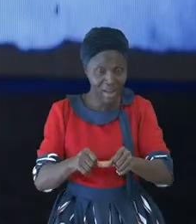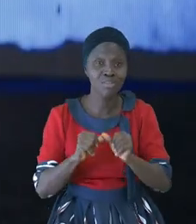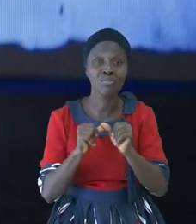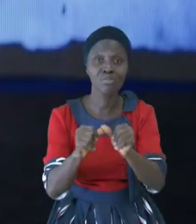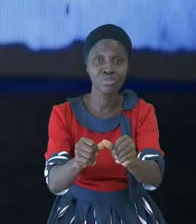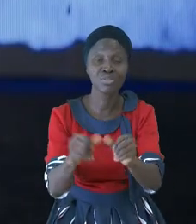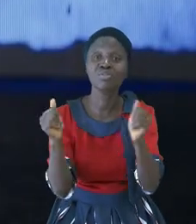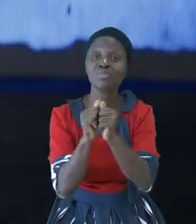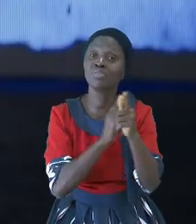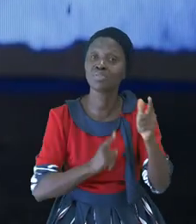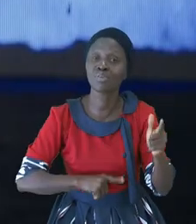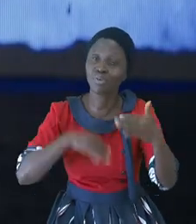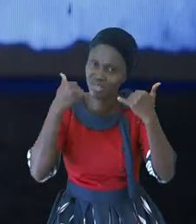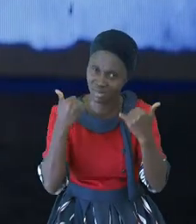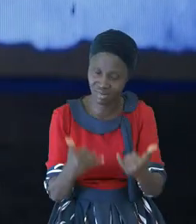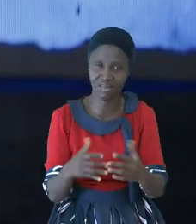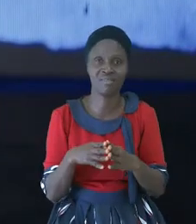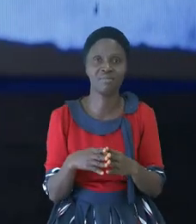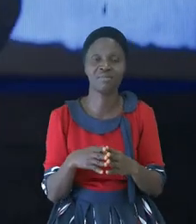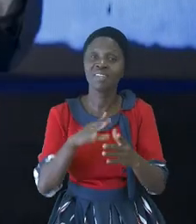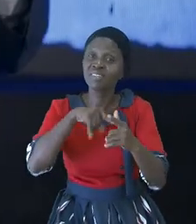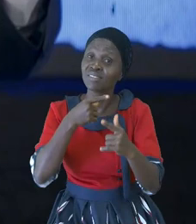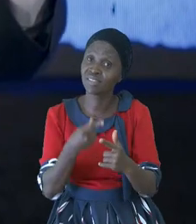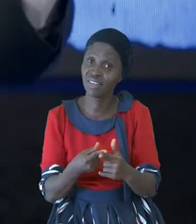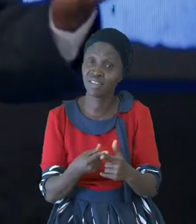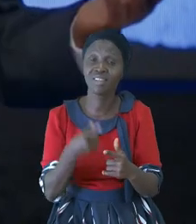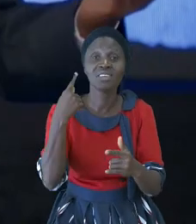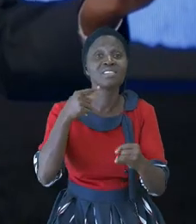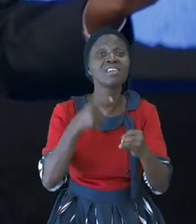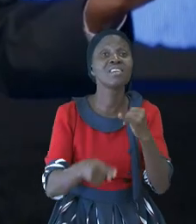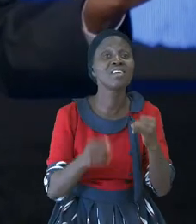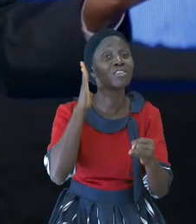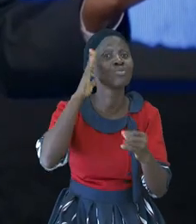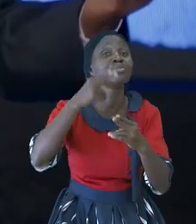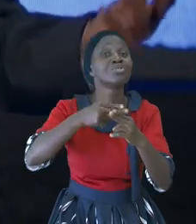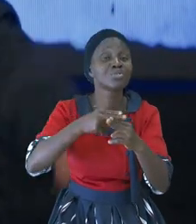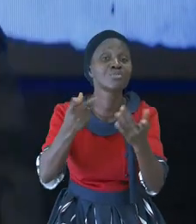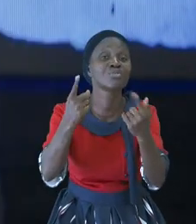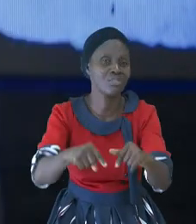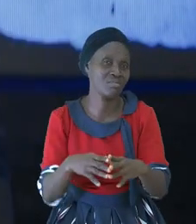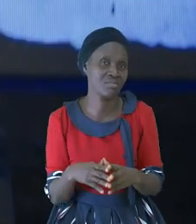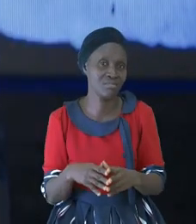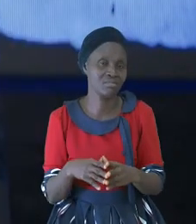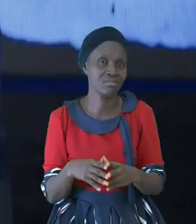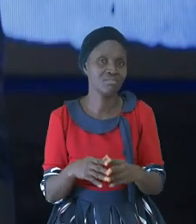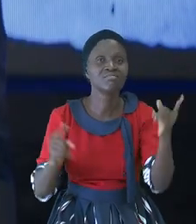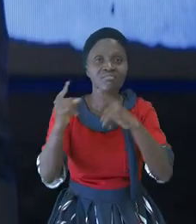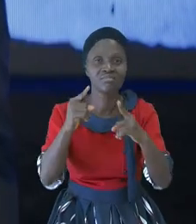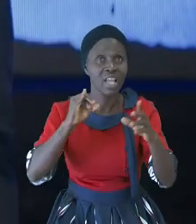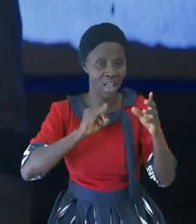Continue with the Lord now. And then the end will soon come. I'll be there.